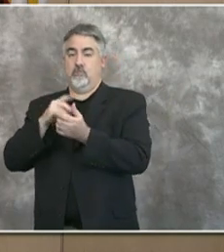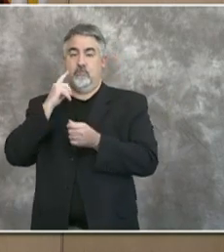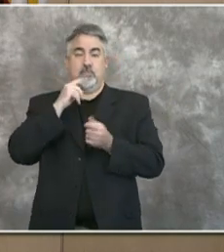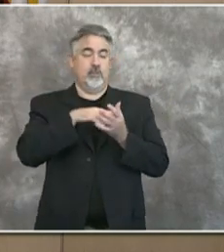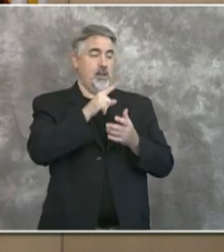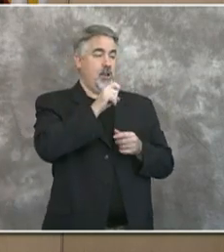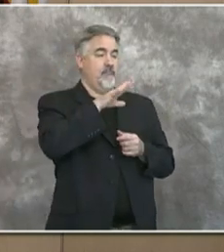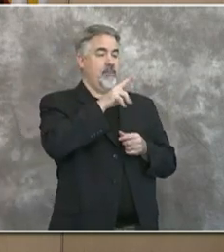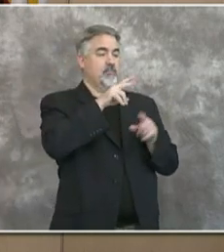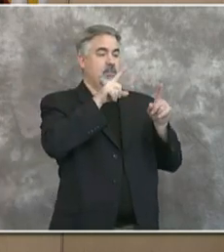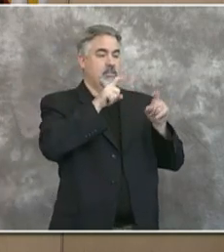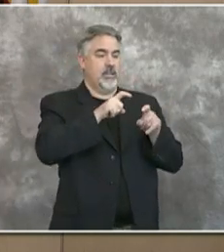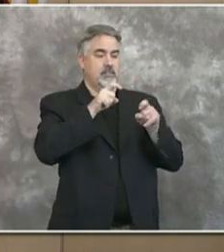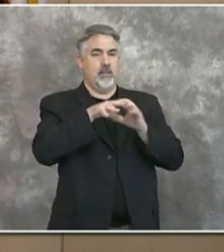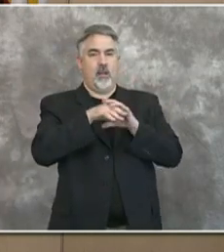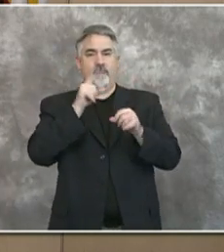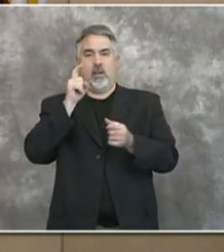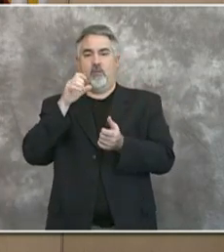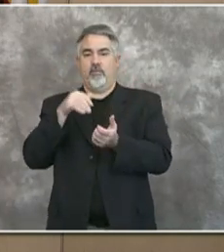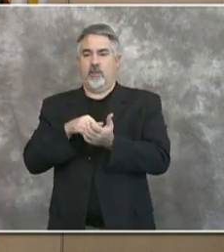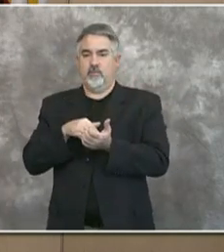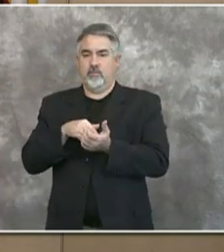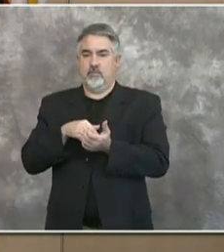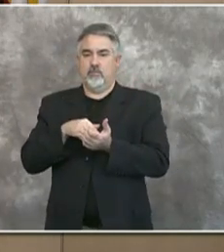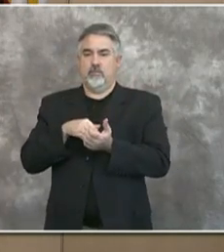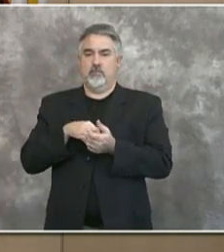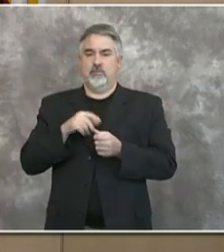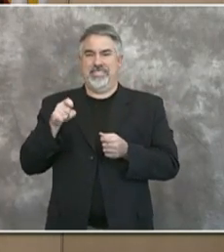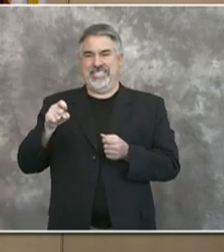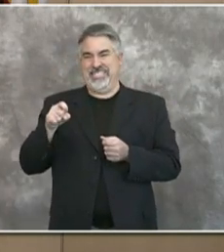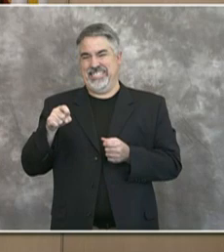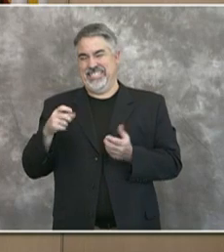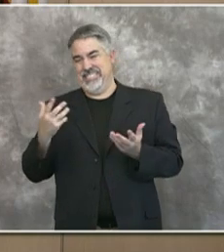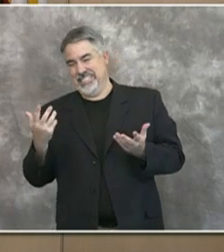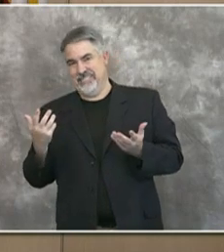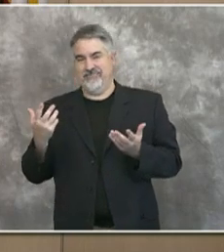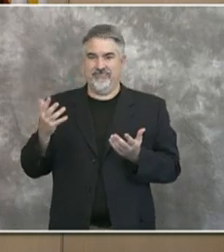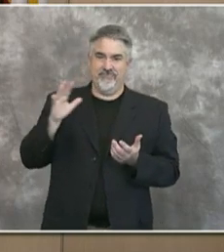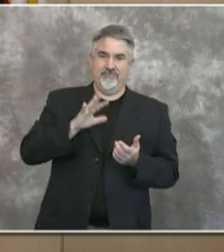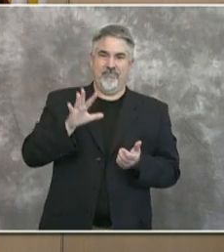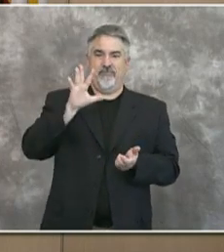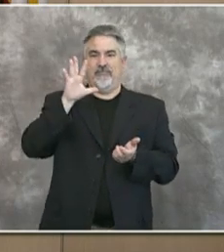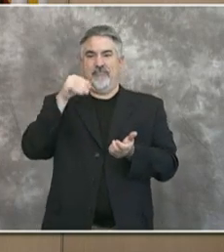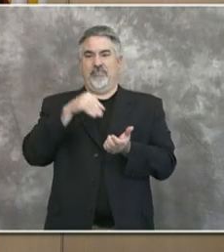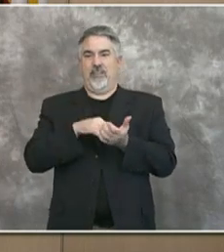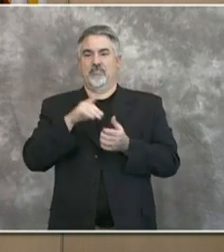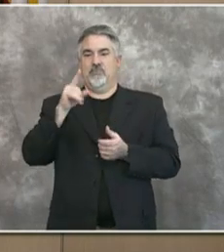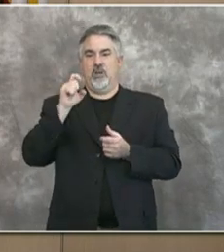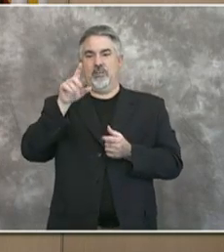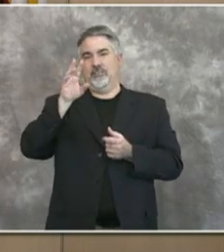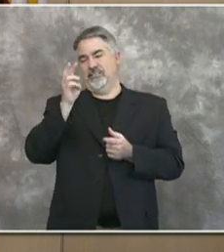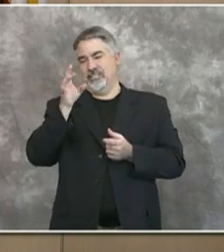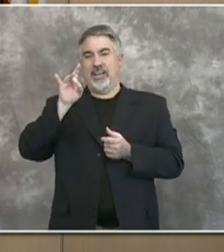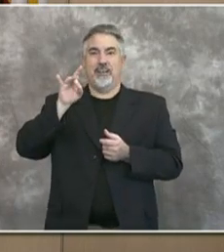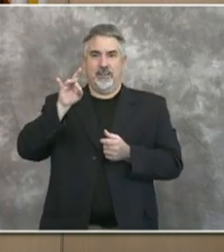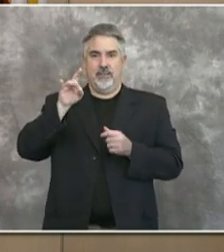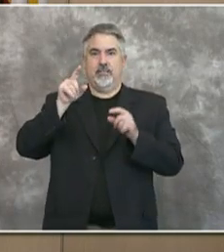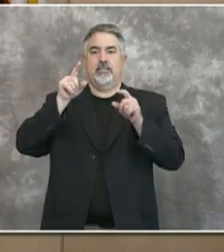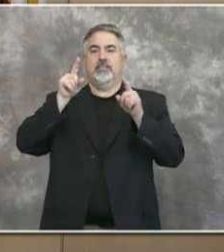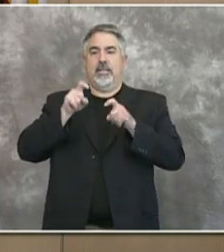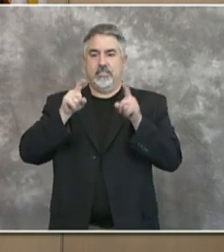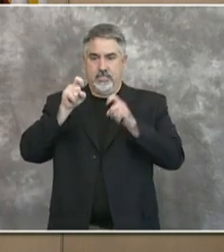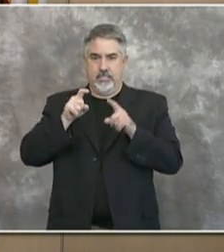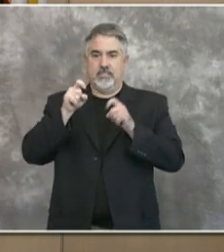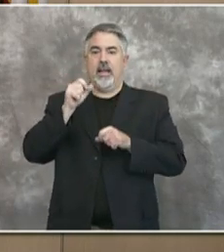million, that would equate to 5,168 tests on a daily basis. So that is one of the goals and